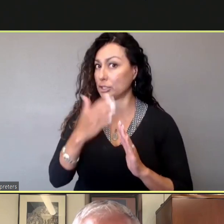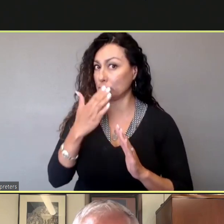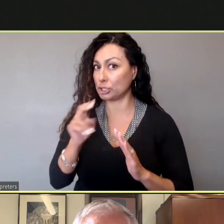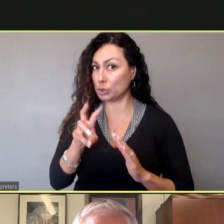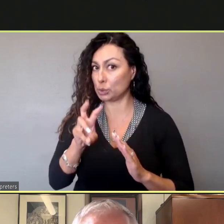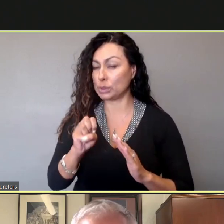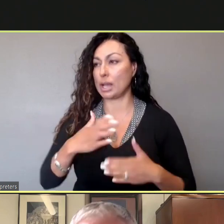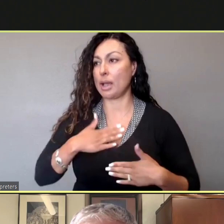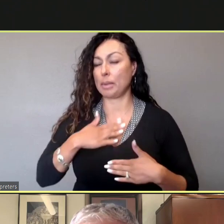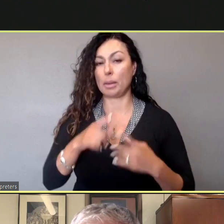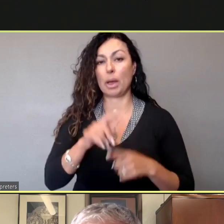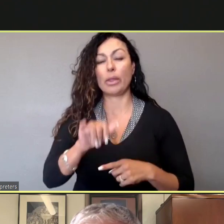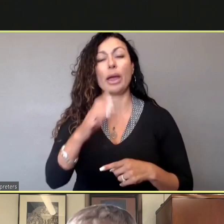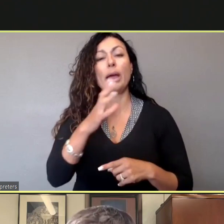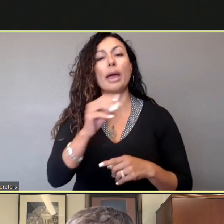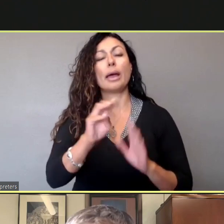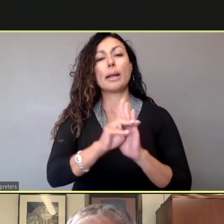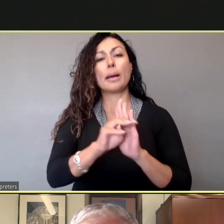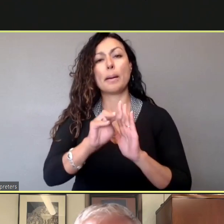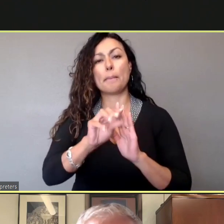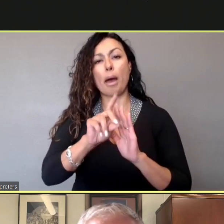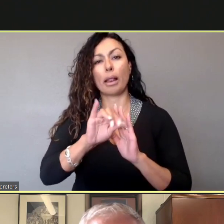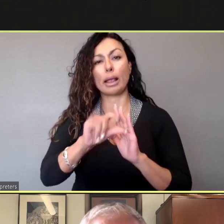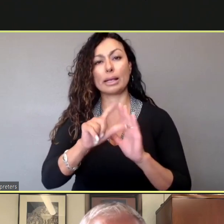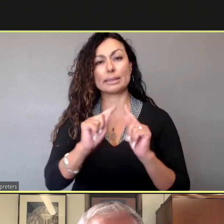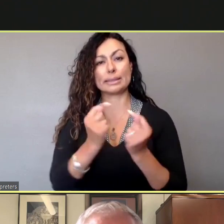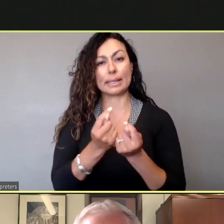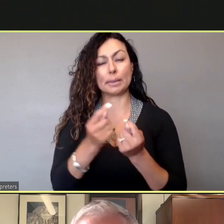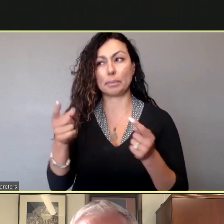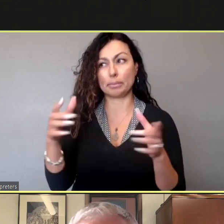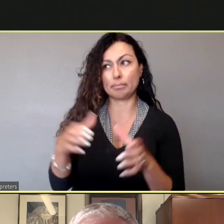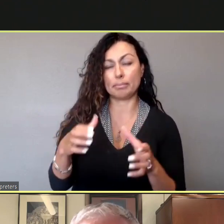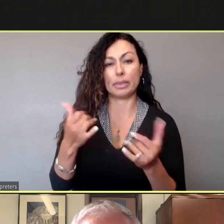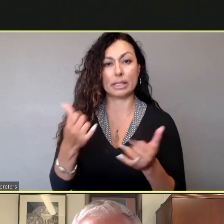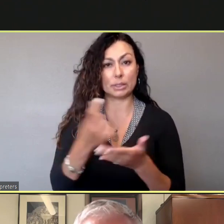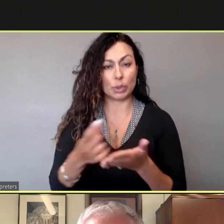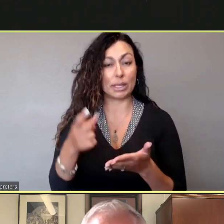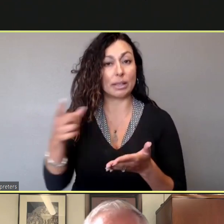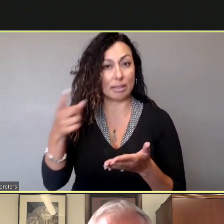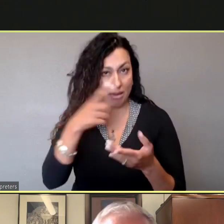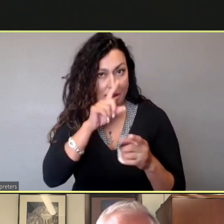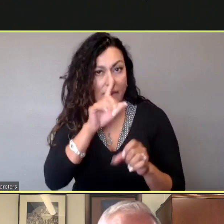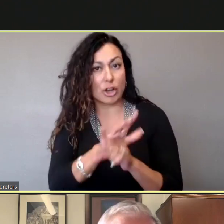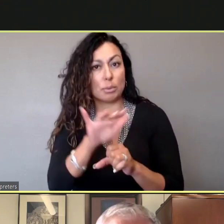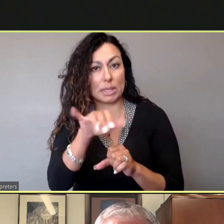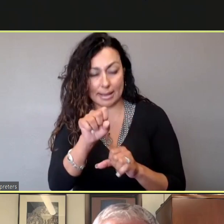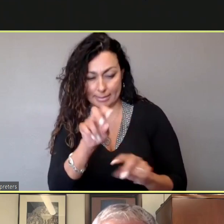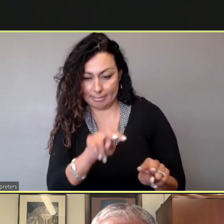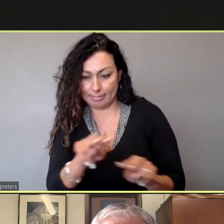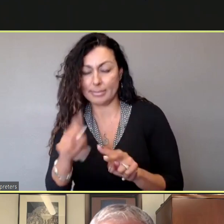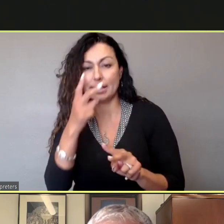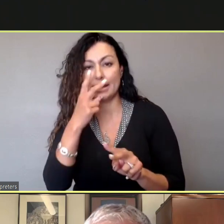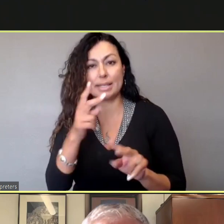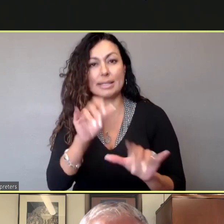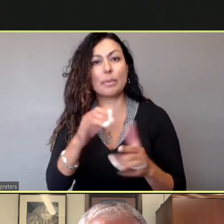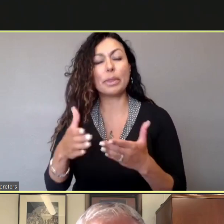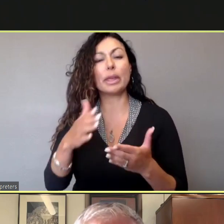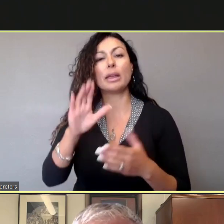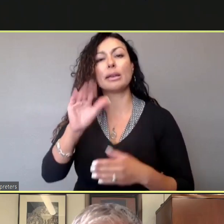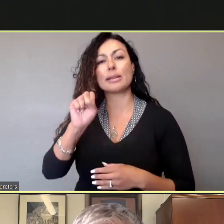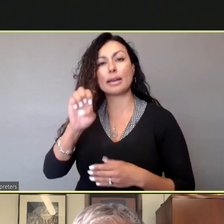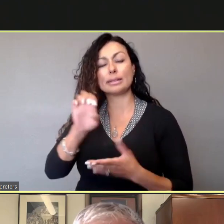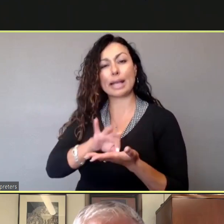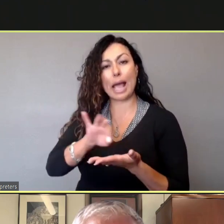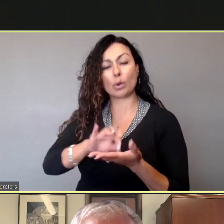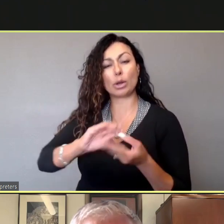that. And the modeling team met this week, kind of confirmed that. They're seeing that in the future, the case counts